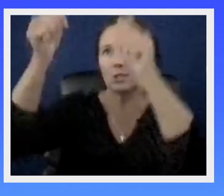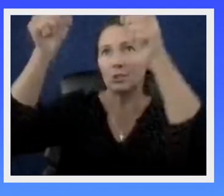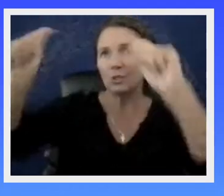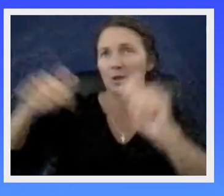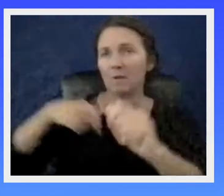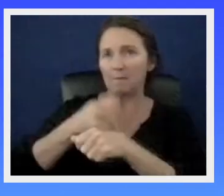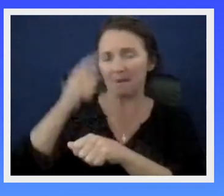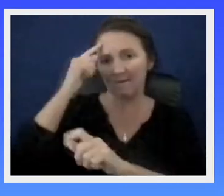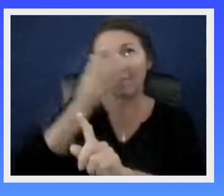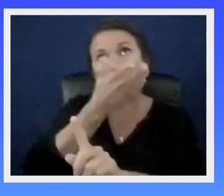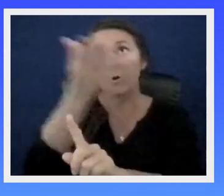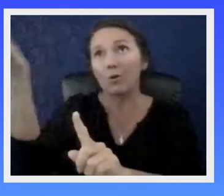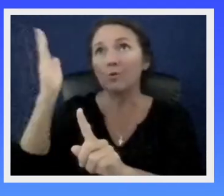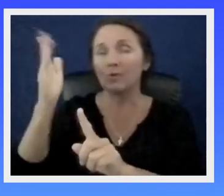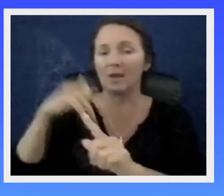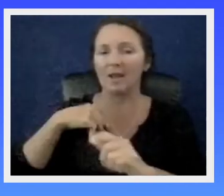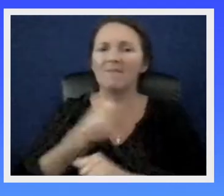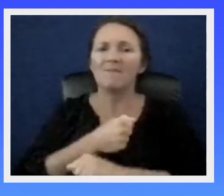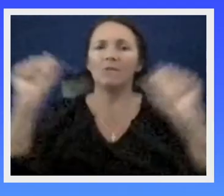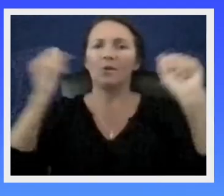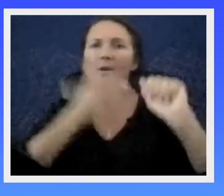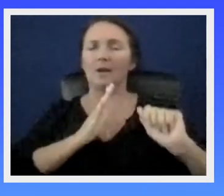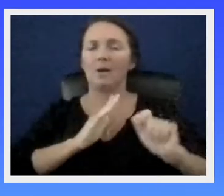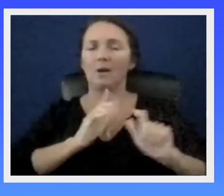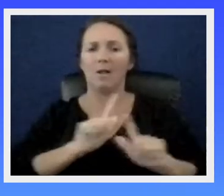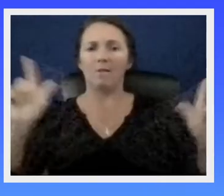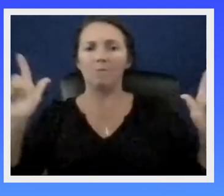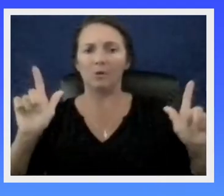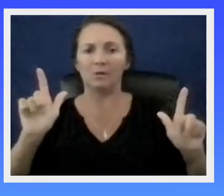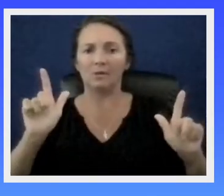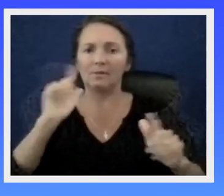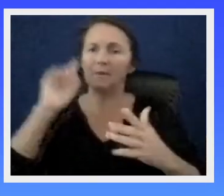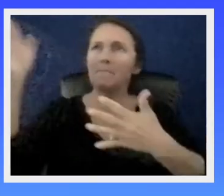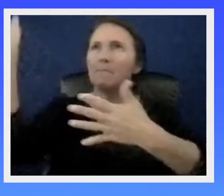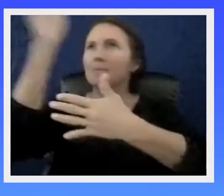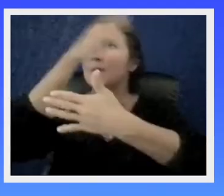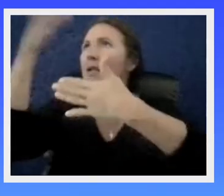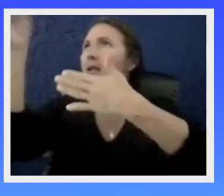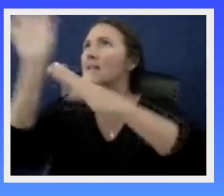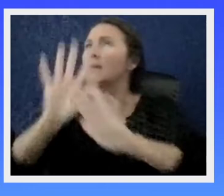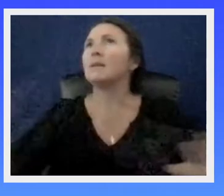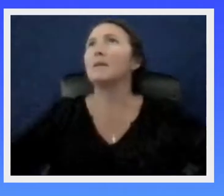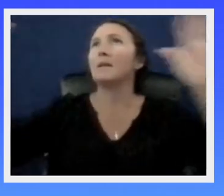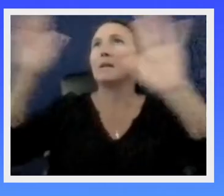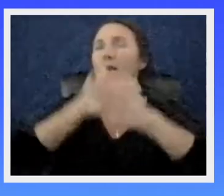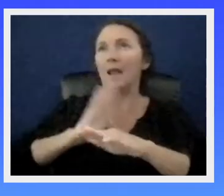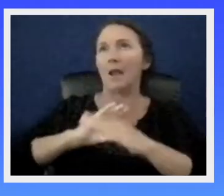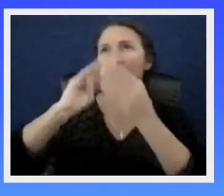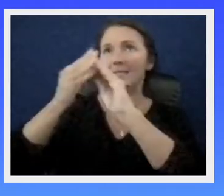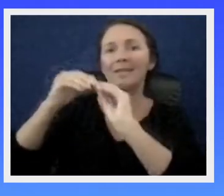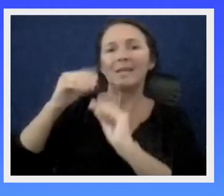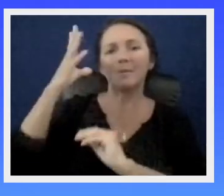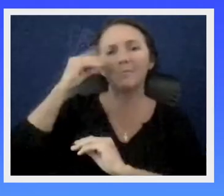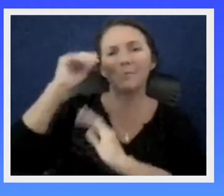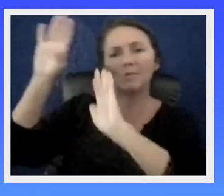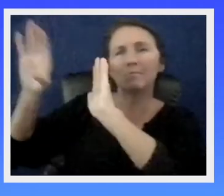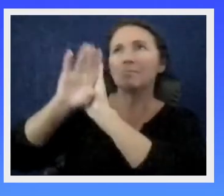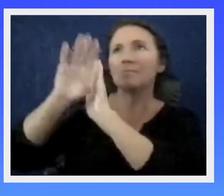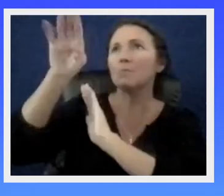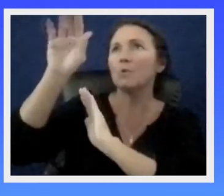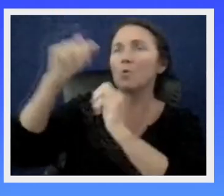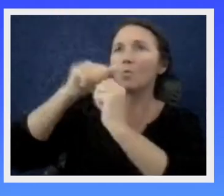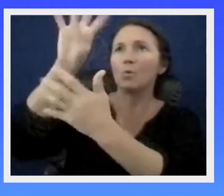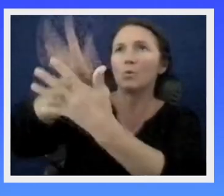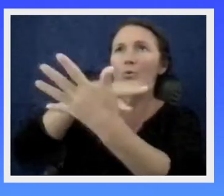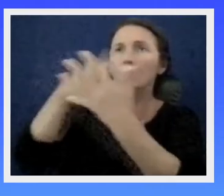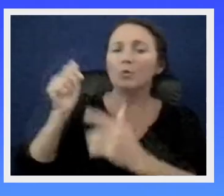free geometries of our liberation, paint her across our cities in murals that chart tomorrow out of puzzle pieced